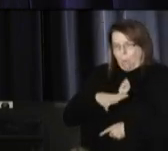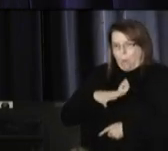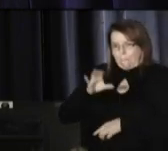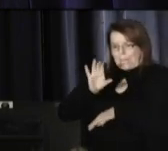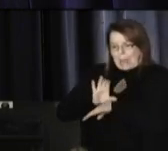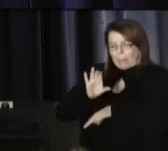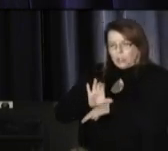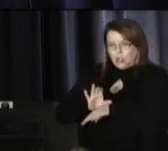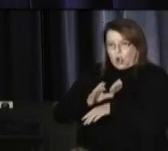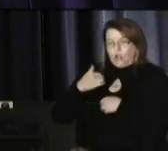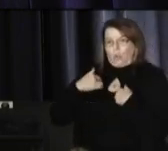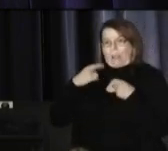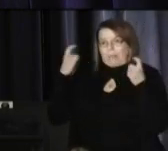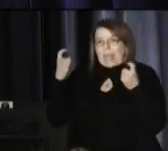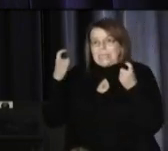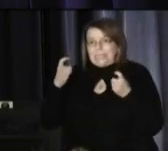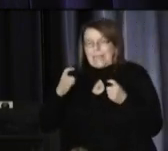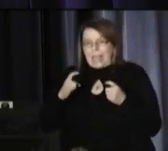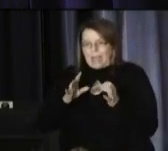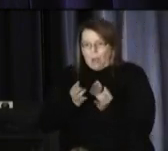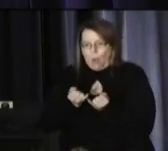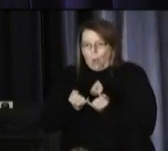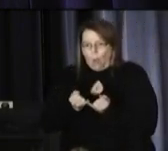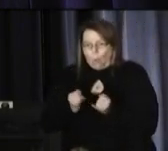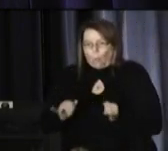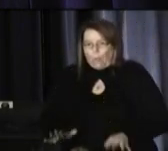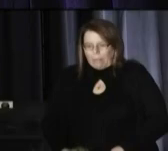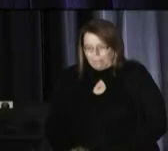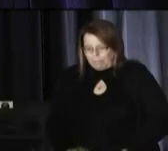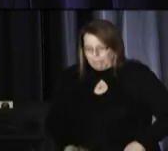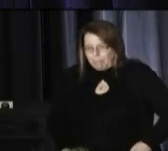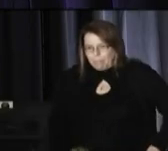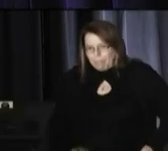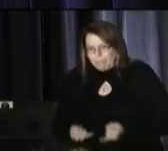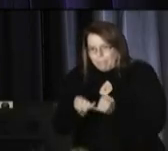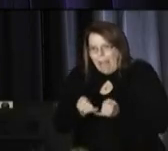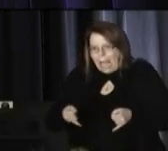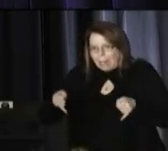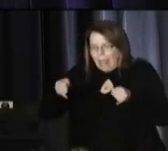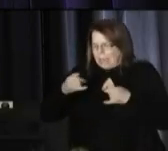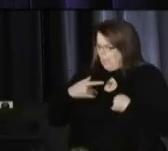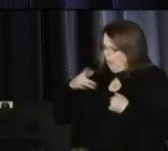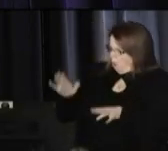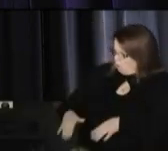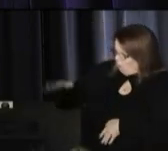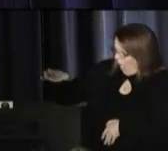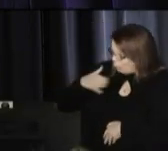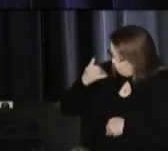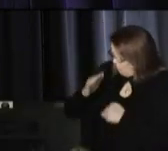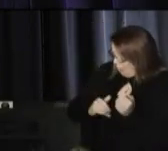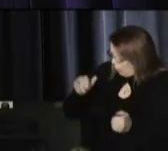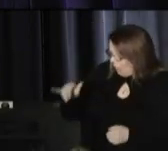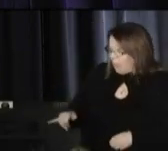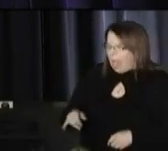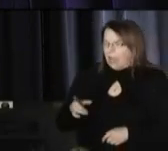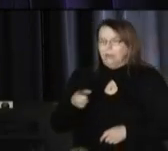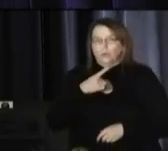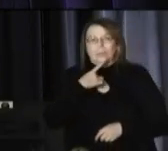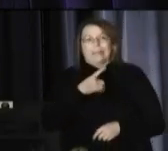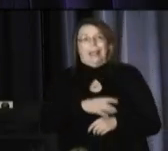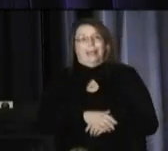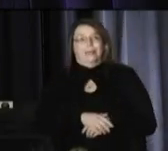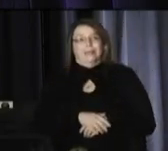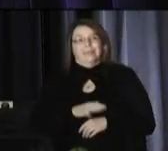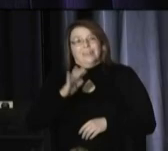of visible panty lines, reminds you that she raised you better than this. And you say,